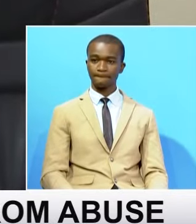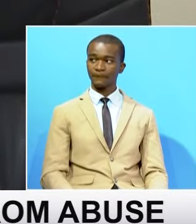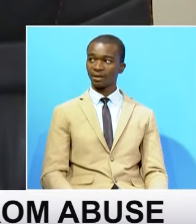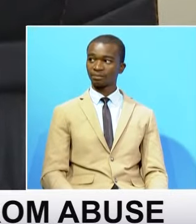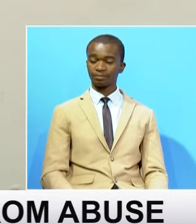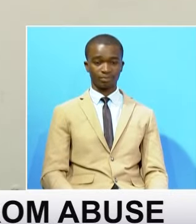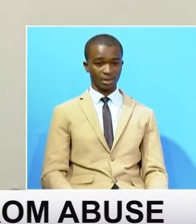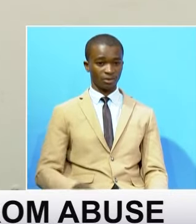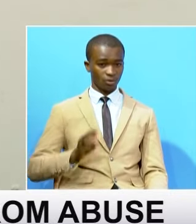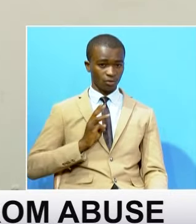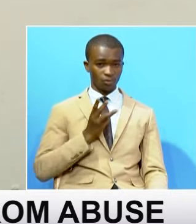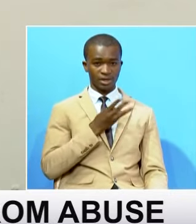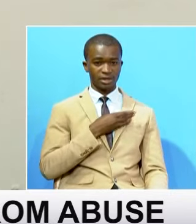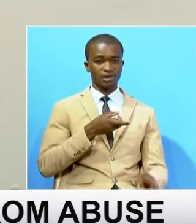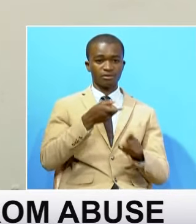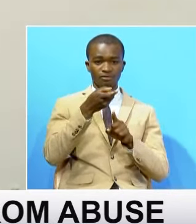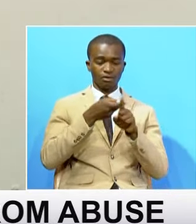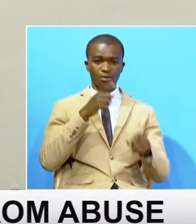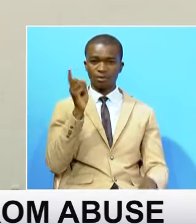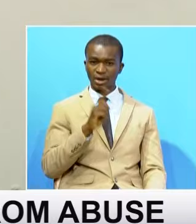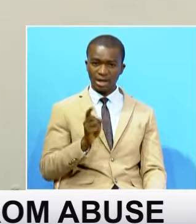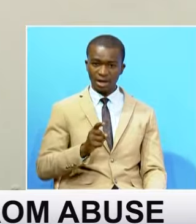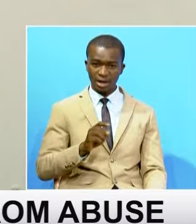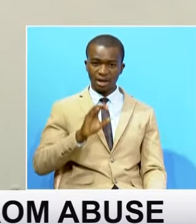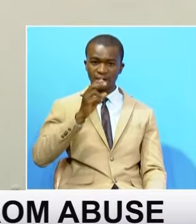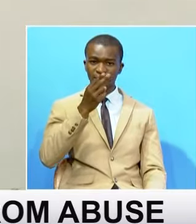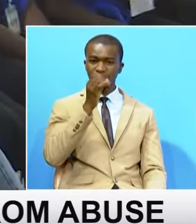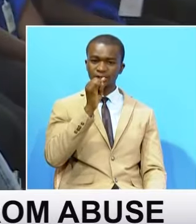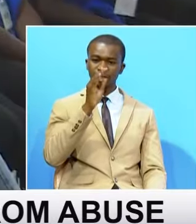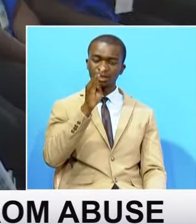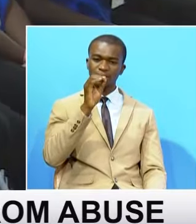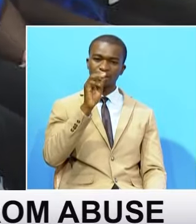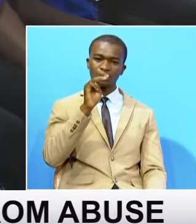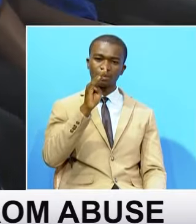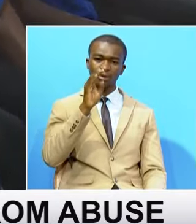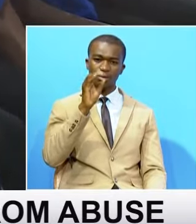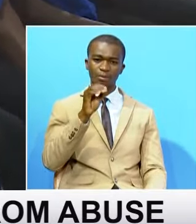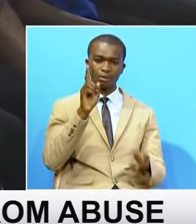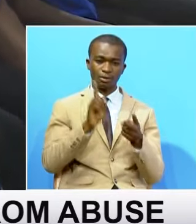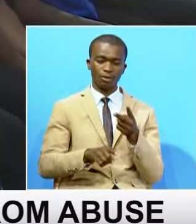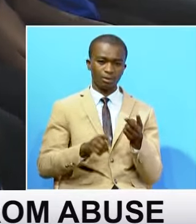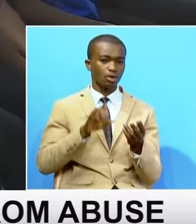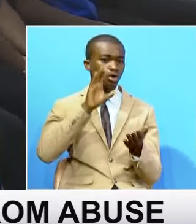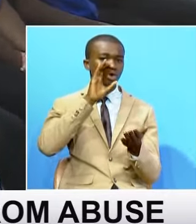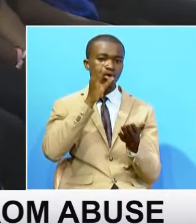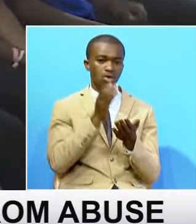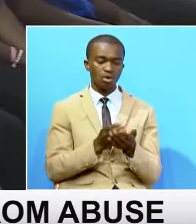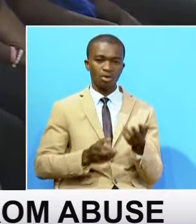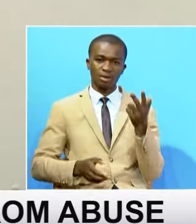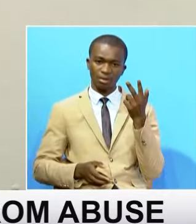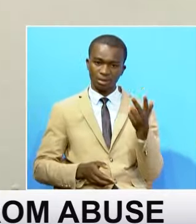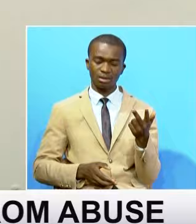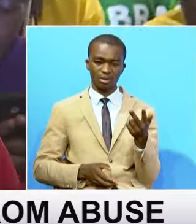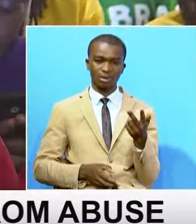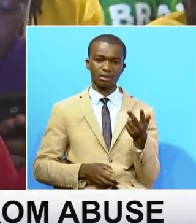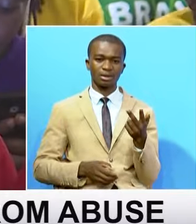and from Chibombo area. We have a number of almost 459 participants